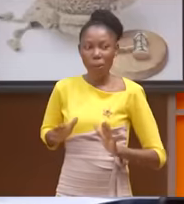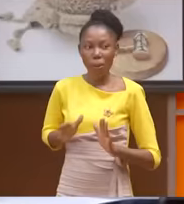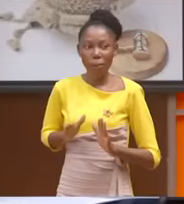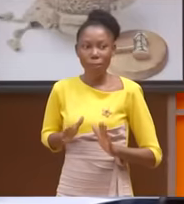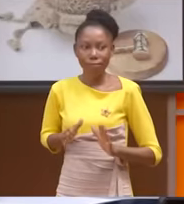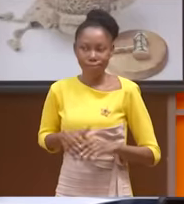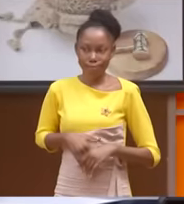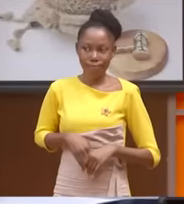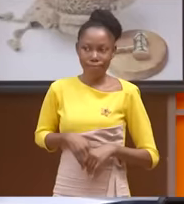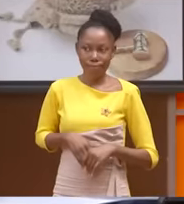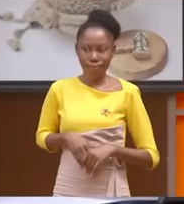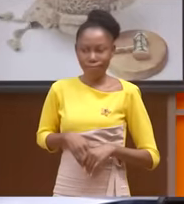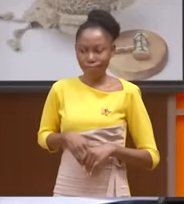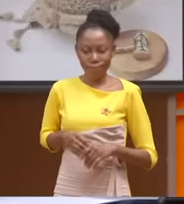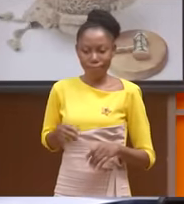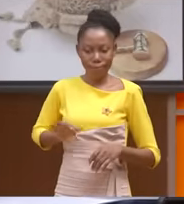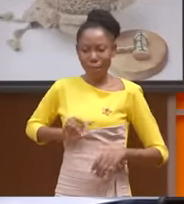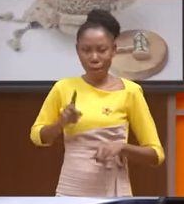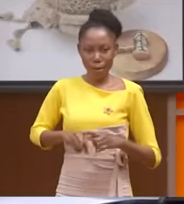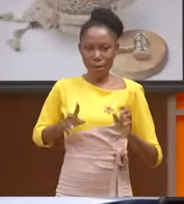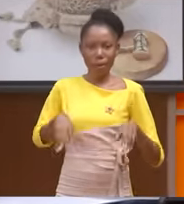you can't put up anything. No.